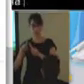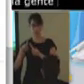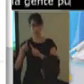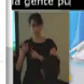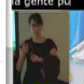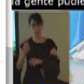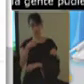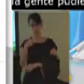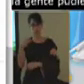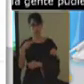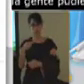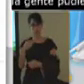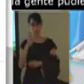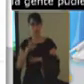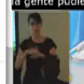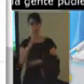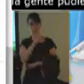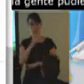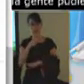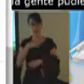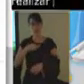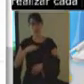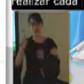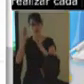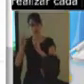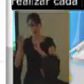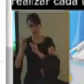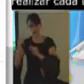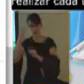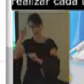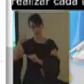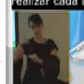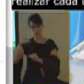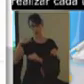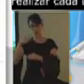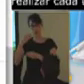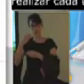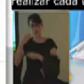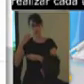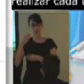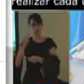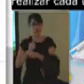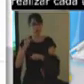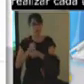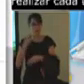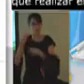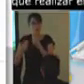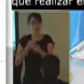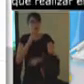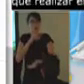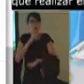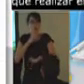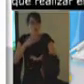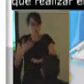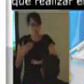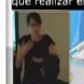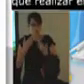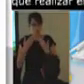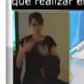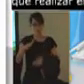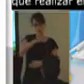could get training and know how to do each task in a safe